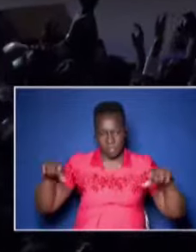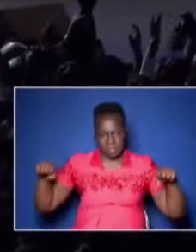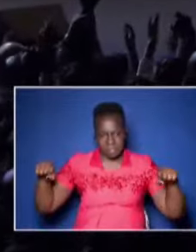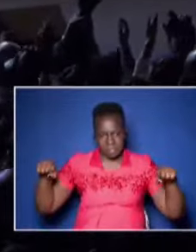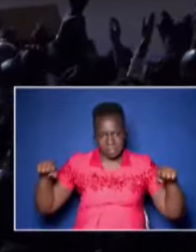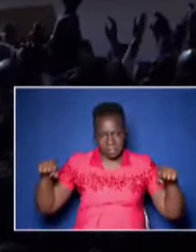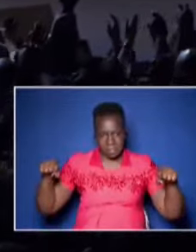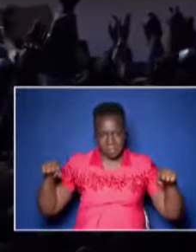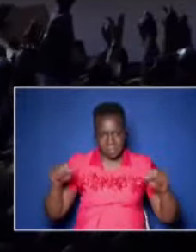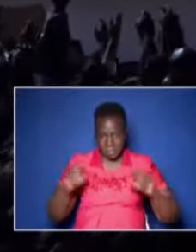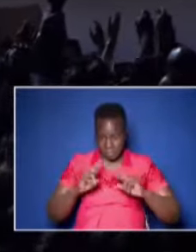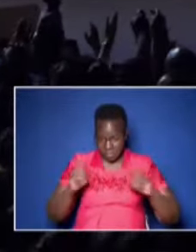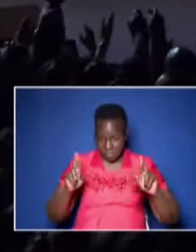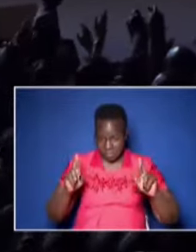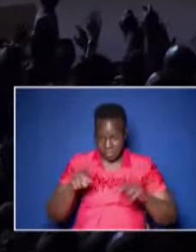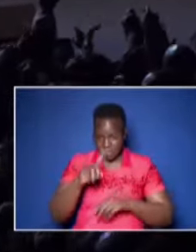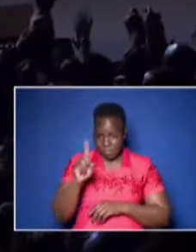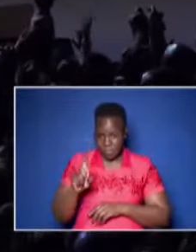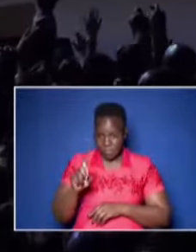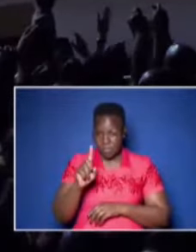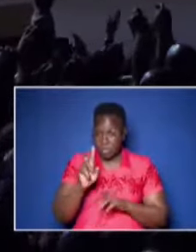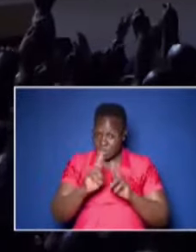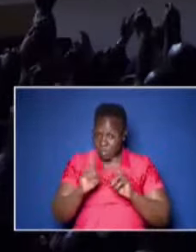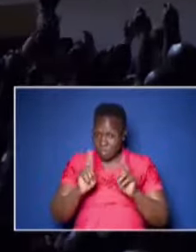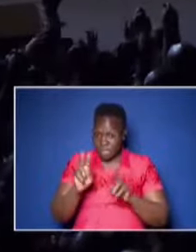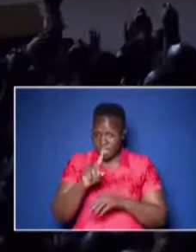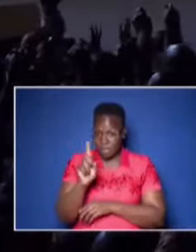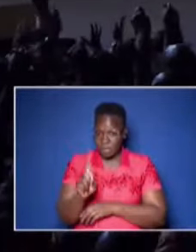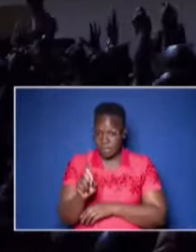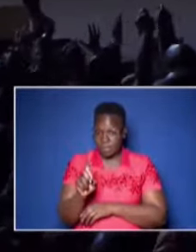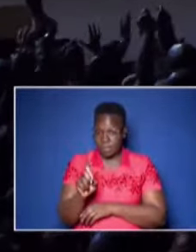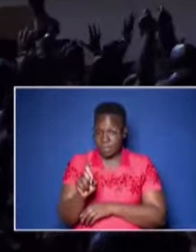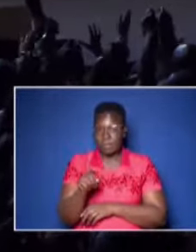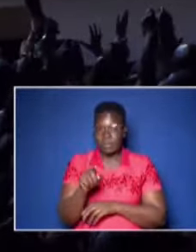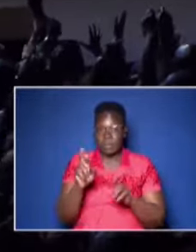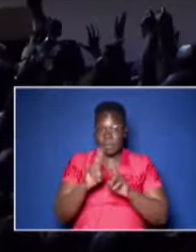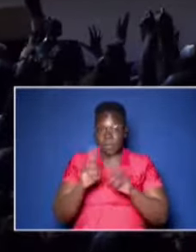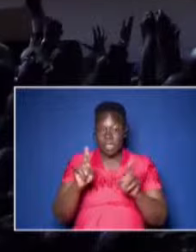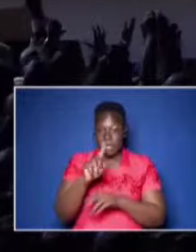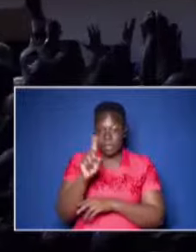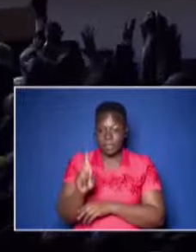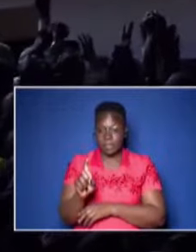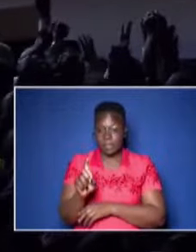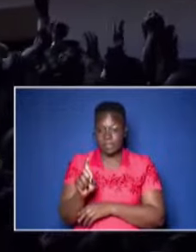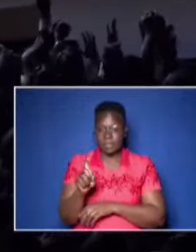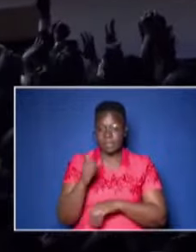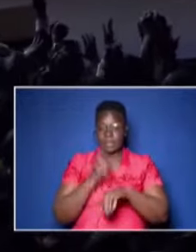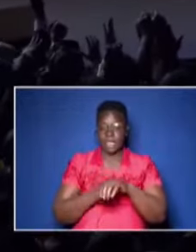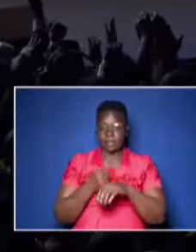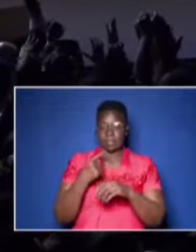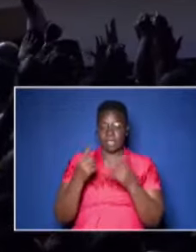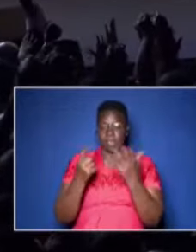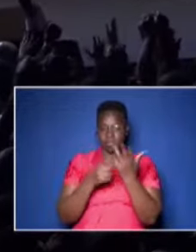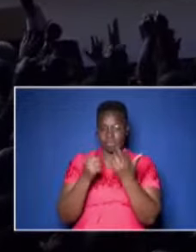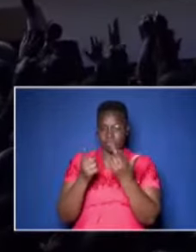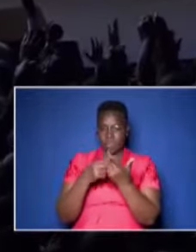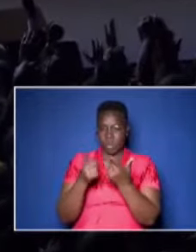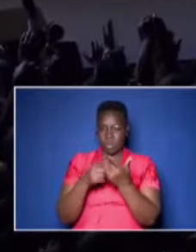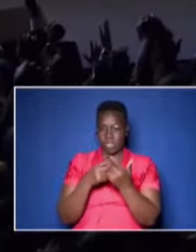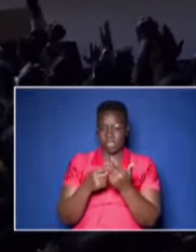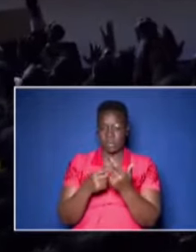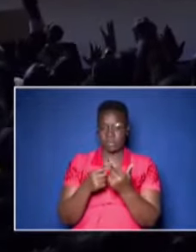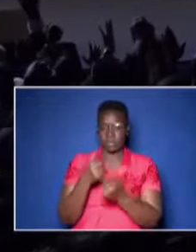are you ready are you ready are you ready when I say three when I